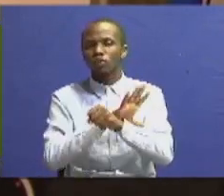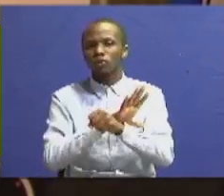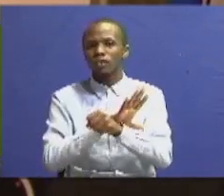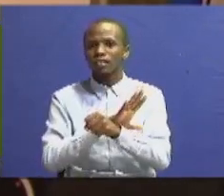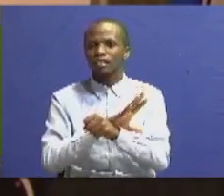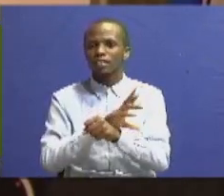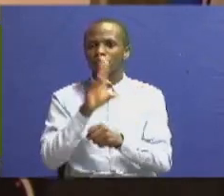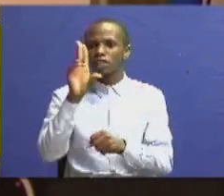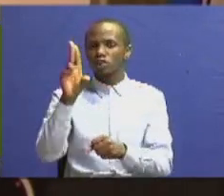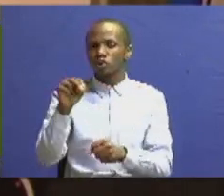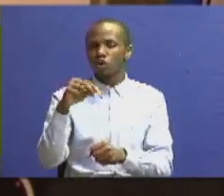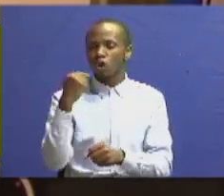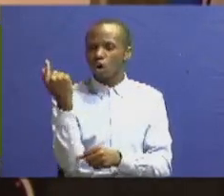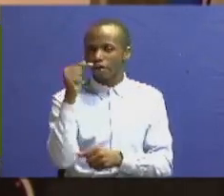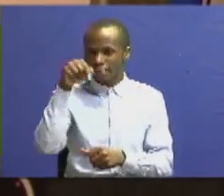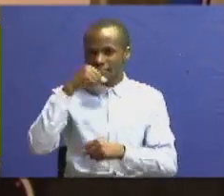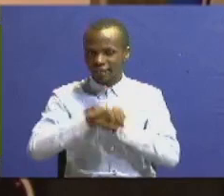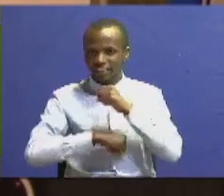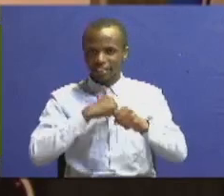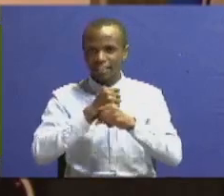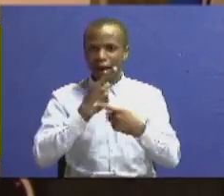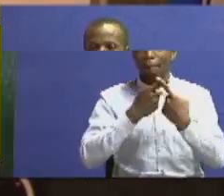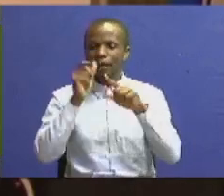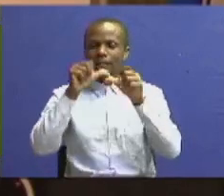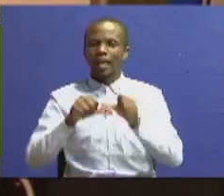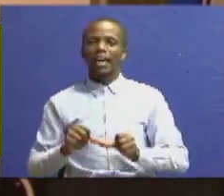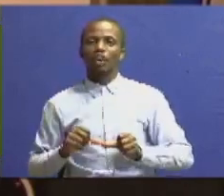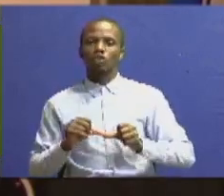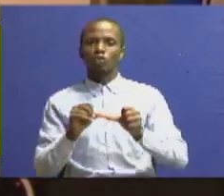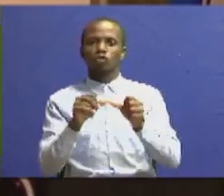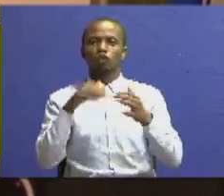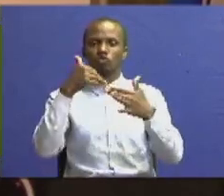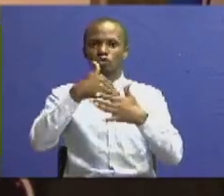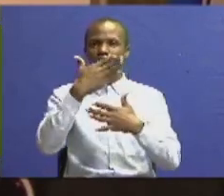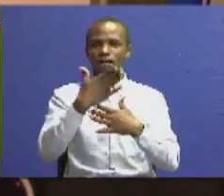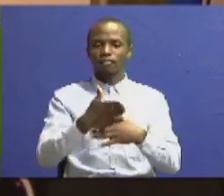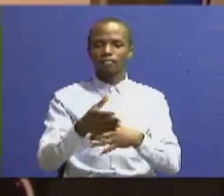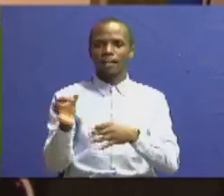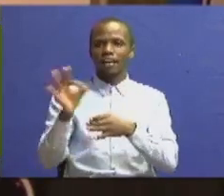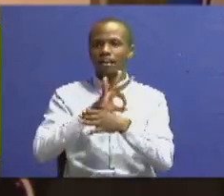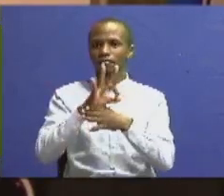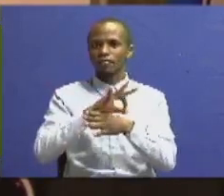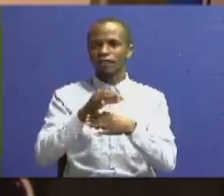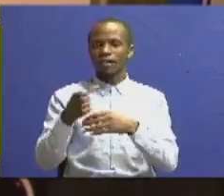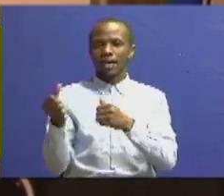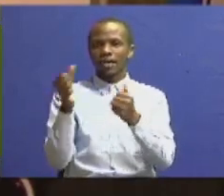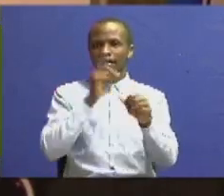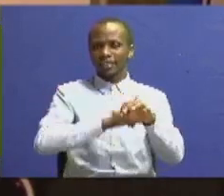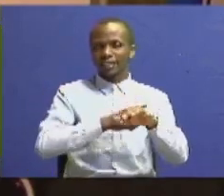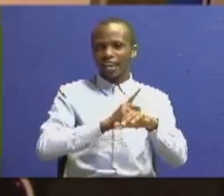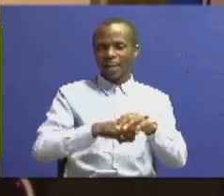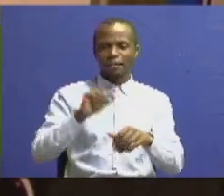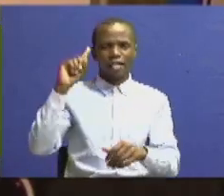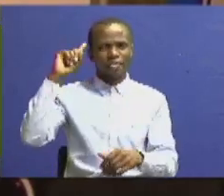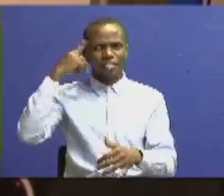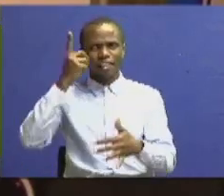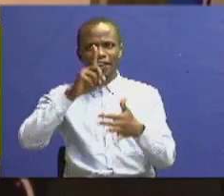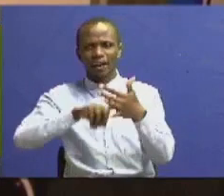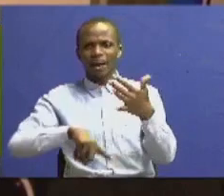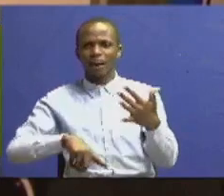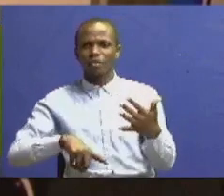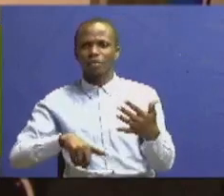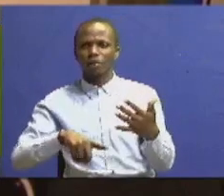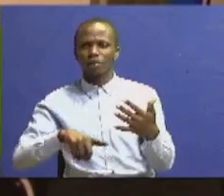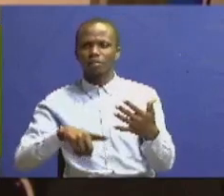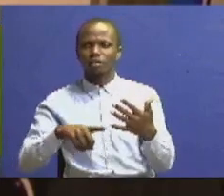not only this year but going forward. After the fifth session, I think we should fight to get